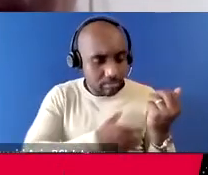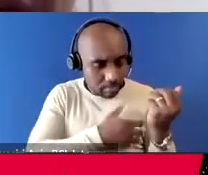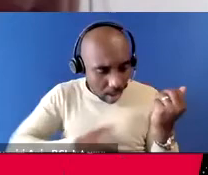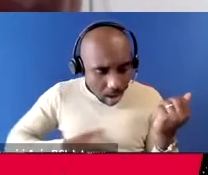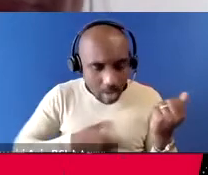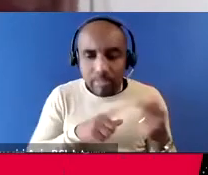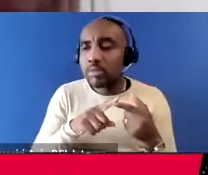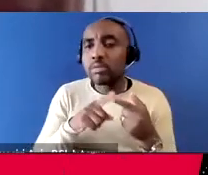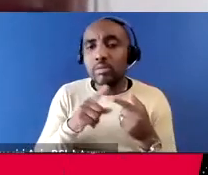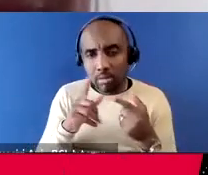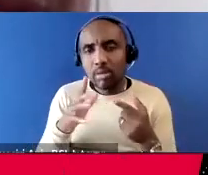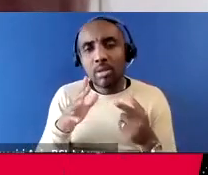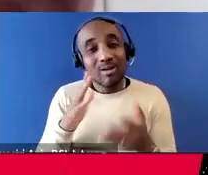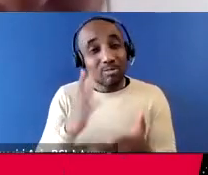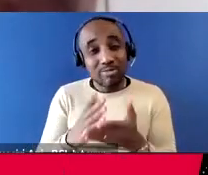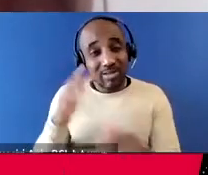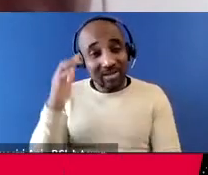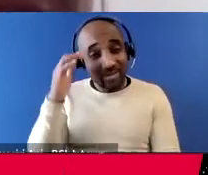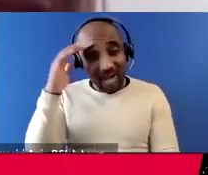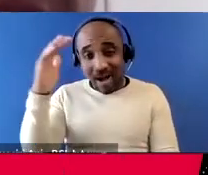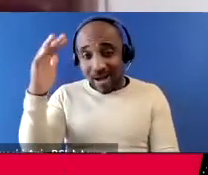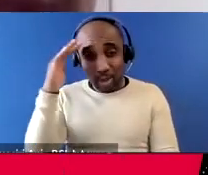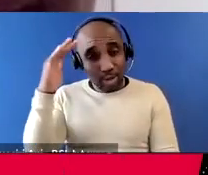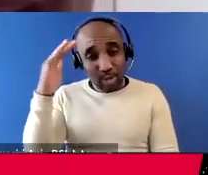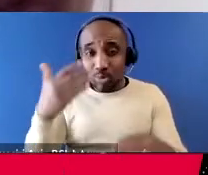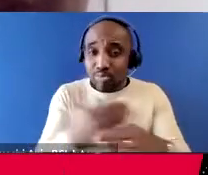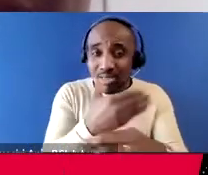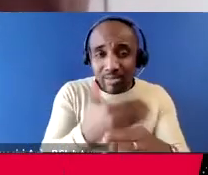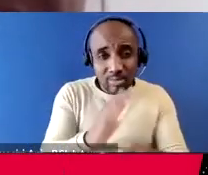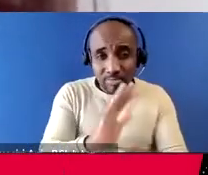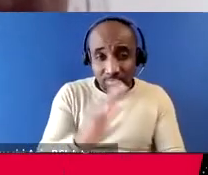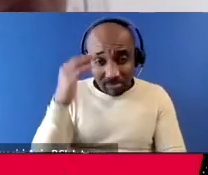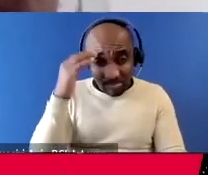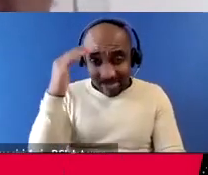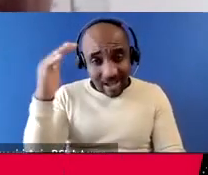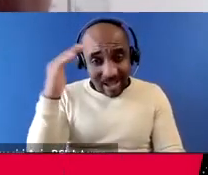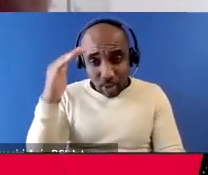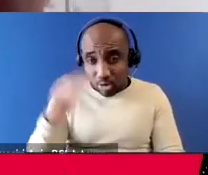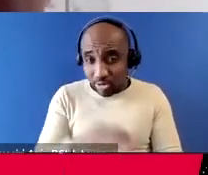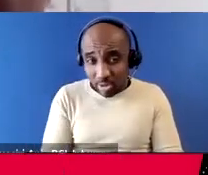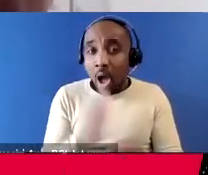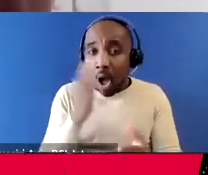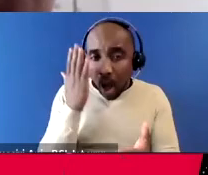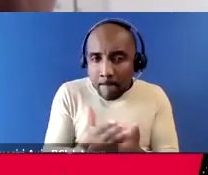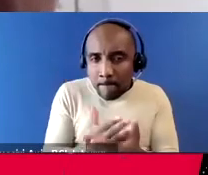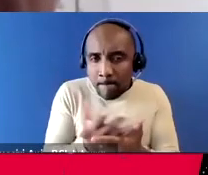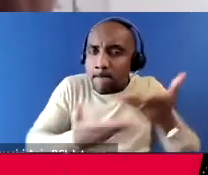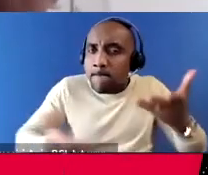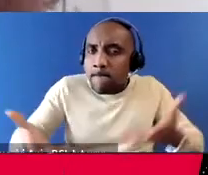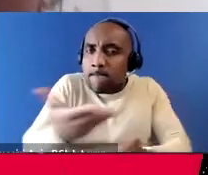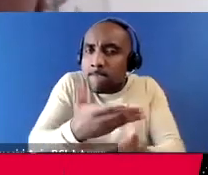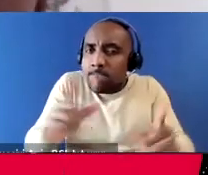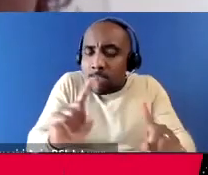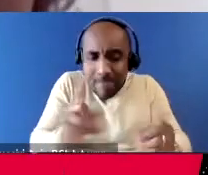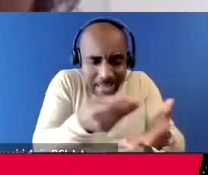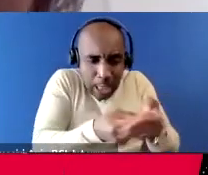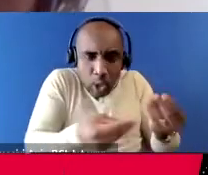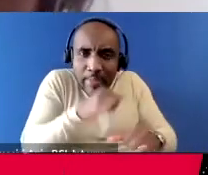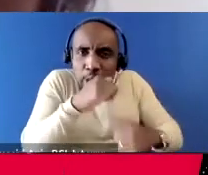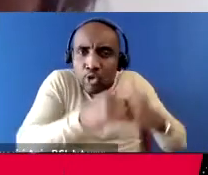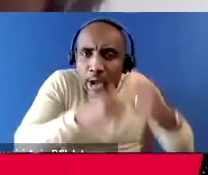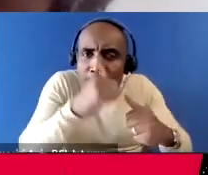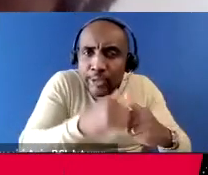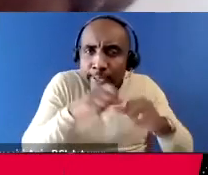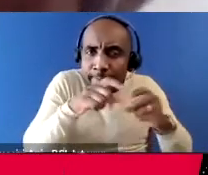organized. And I think that links to the question about the role of the sort of finance industry and the treasury and banks, because on the